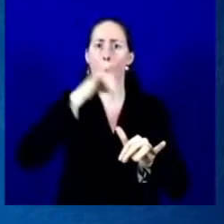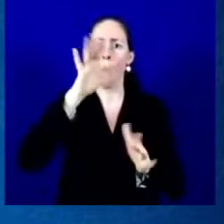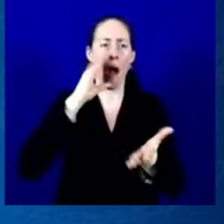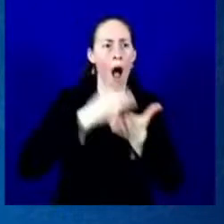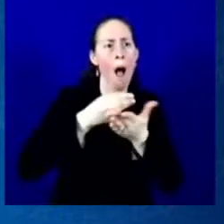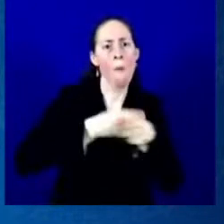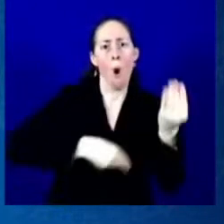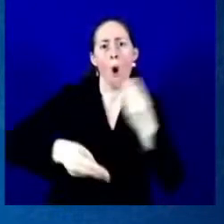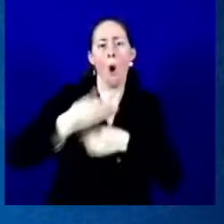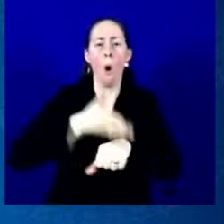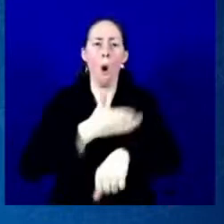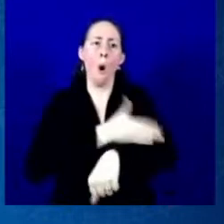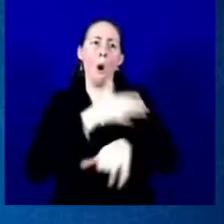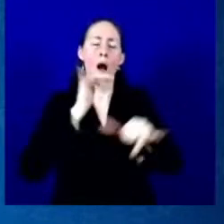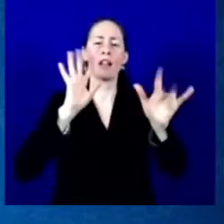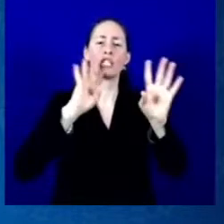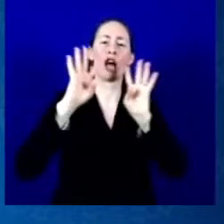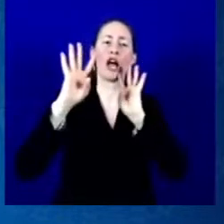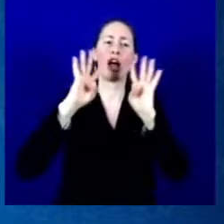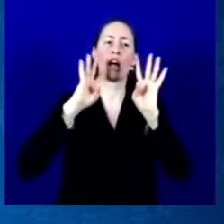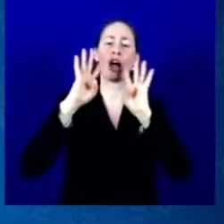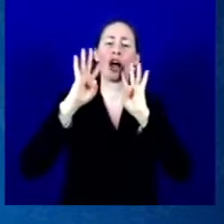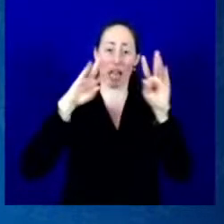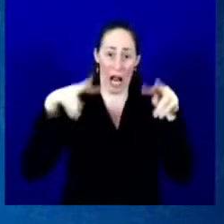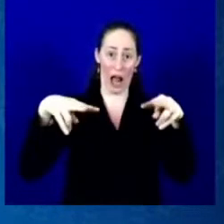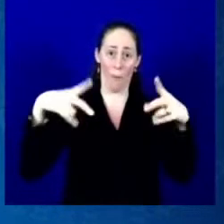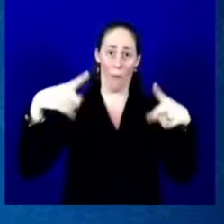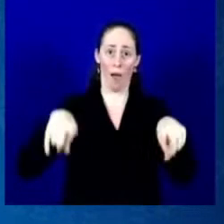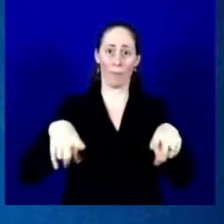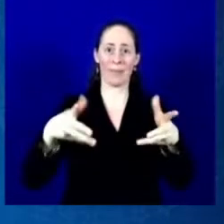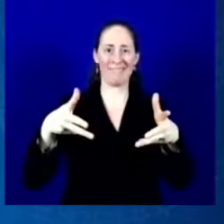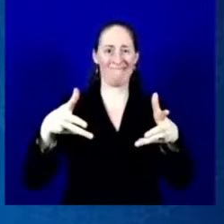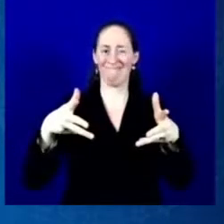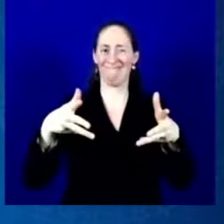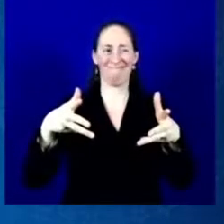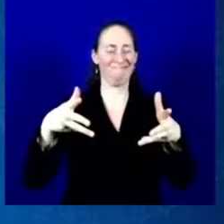Instead, it added $2 trillion to the deficit.